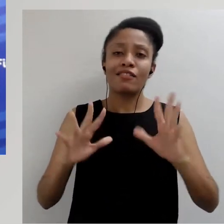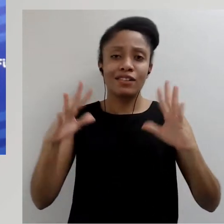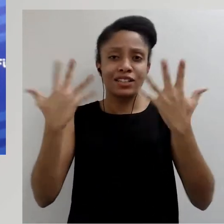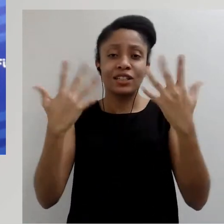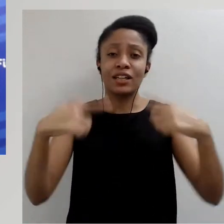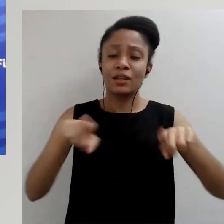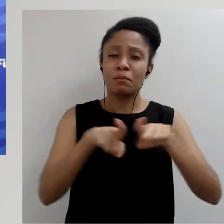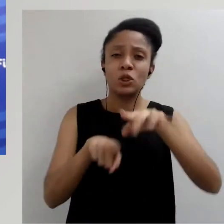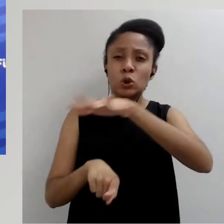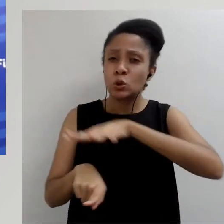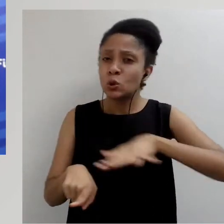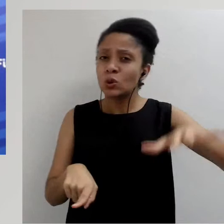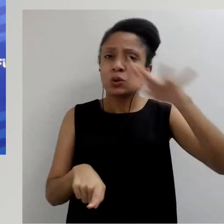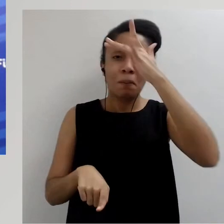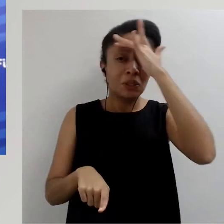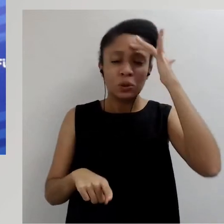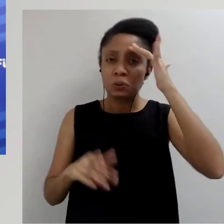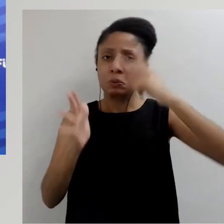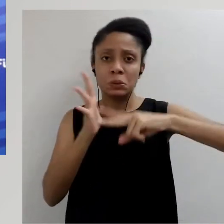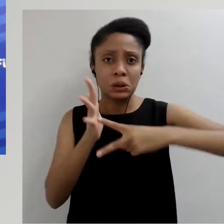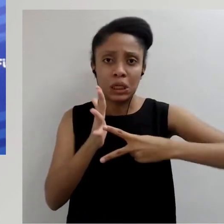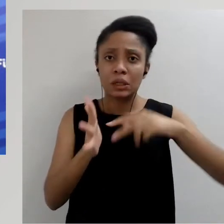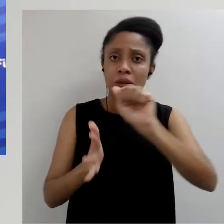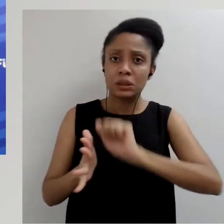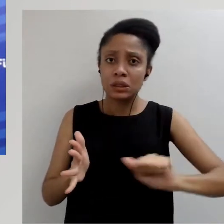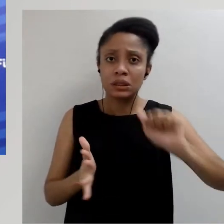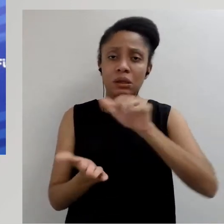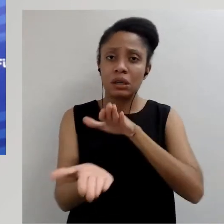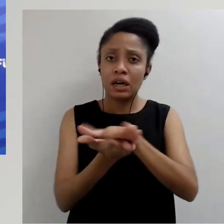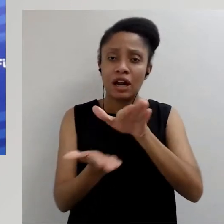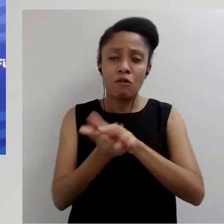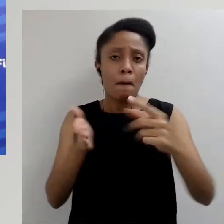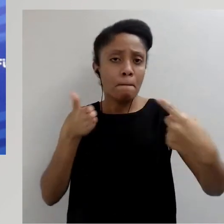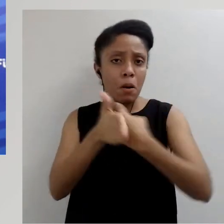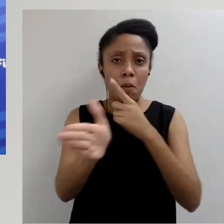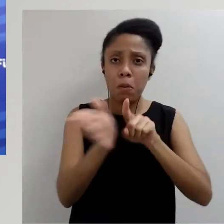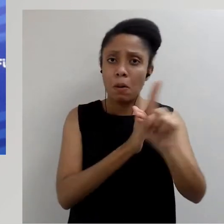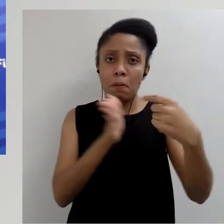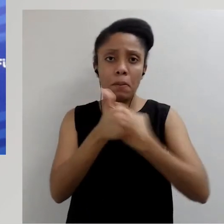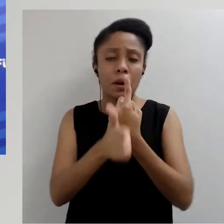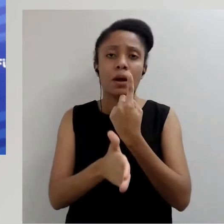this event and sent questions to our presenters and directors.